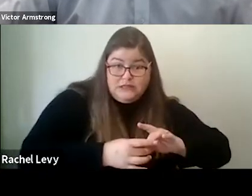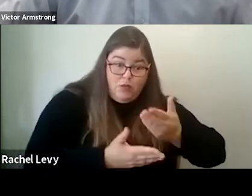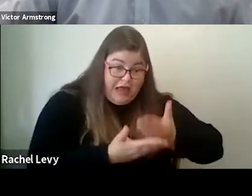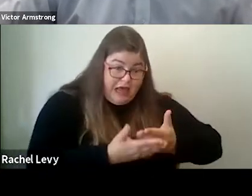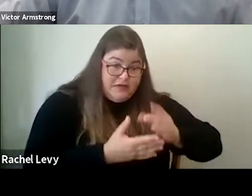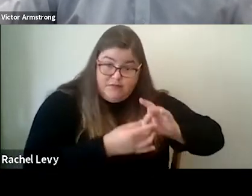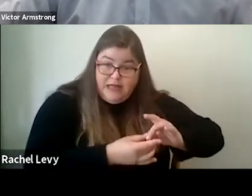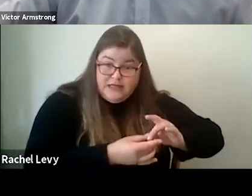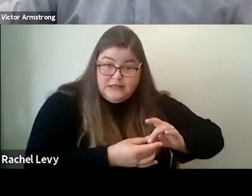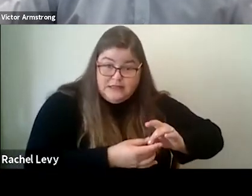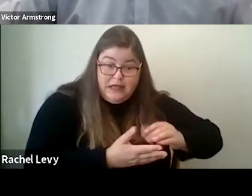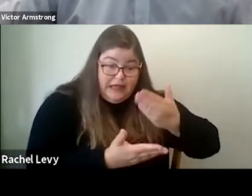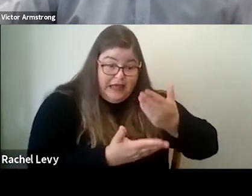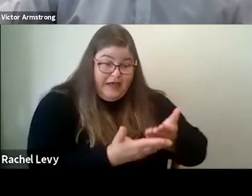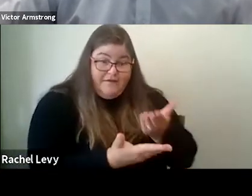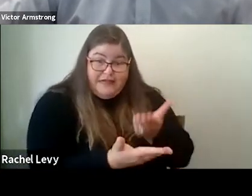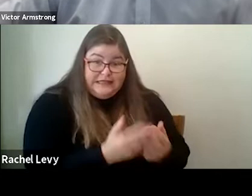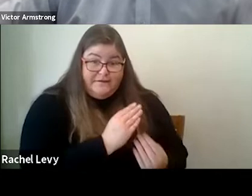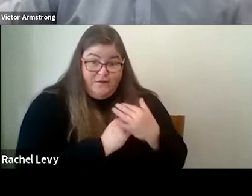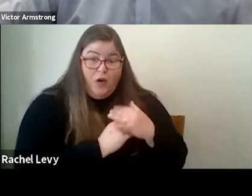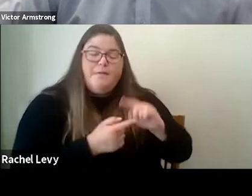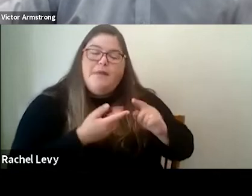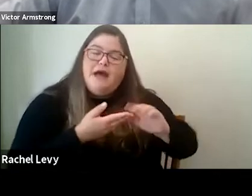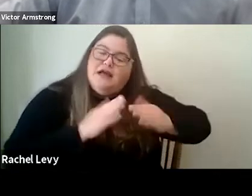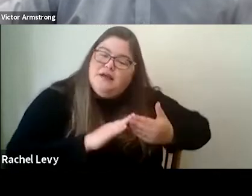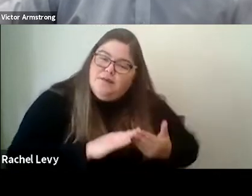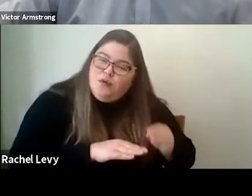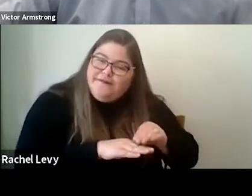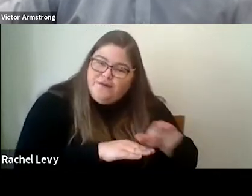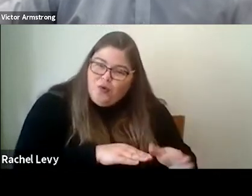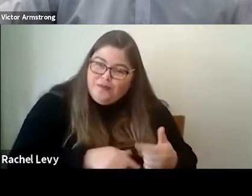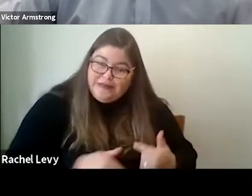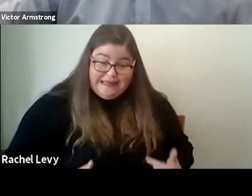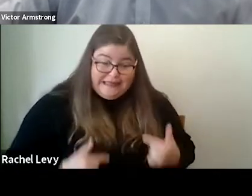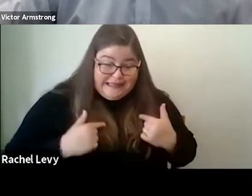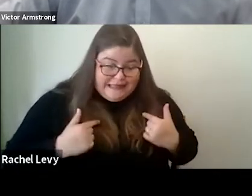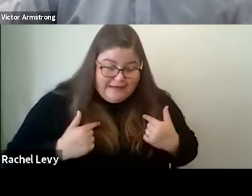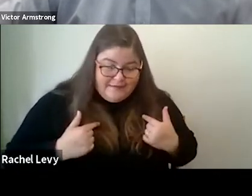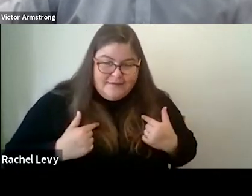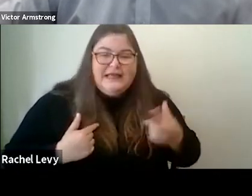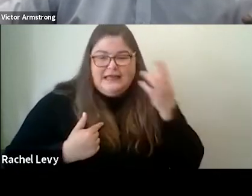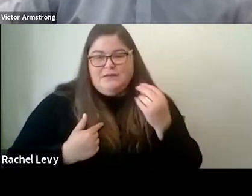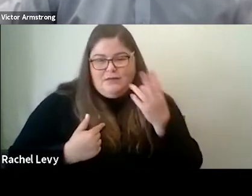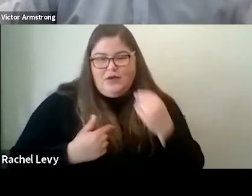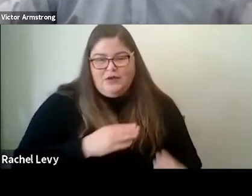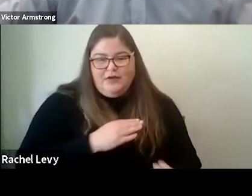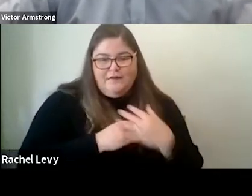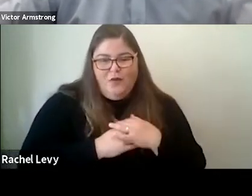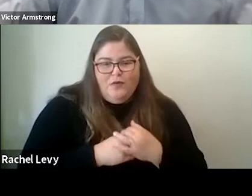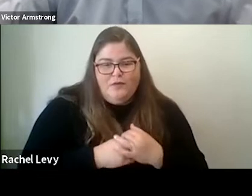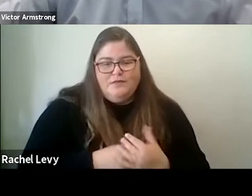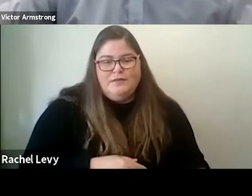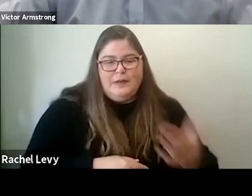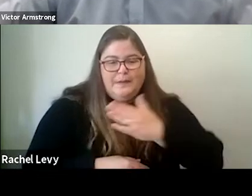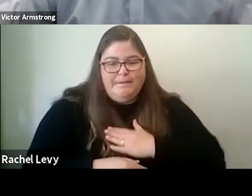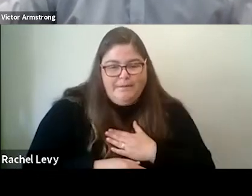evidence-based and evidence-informed, but community-informed, lived experience informed. And my life experience